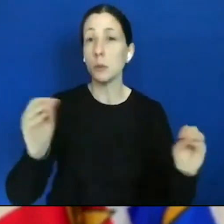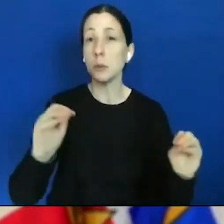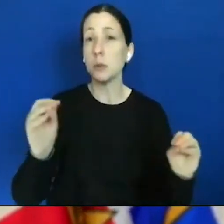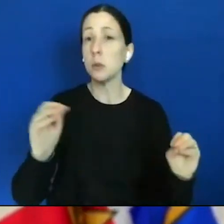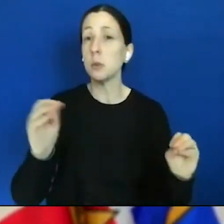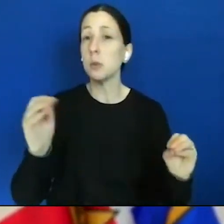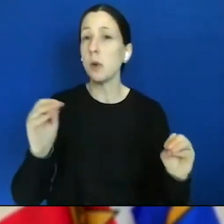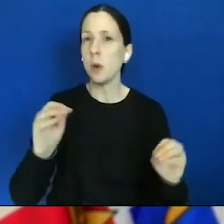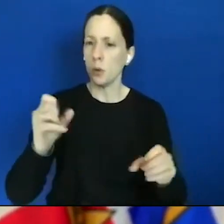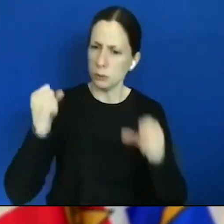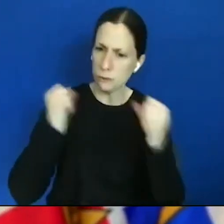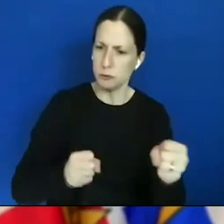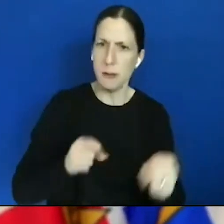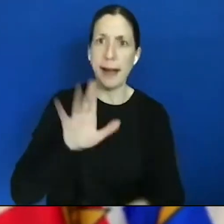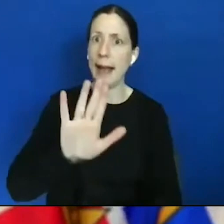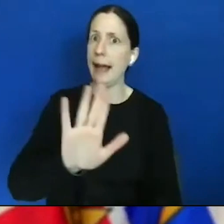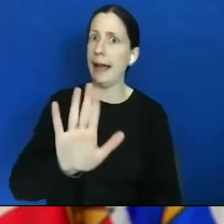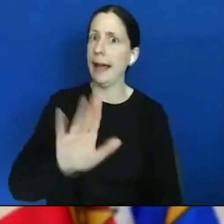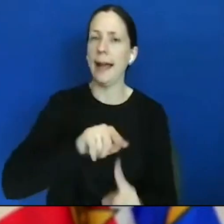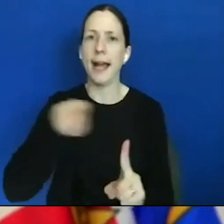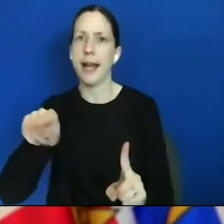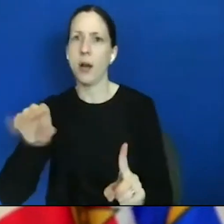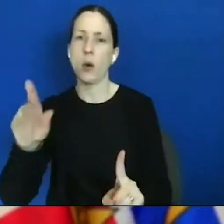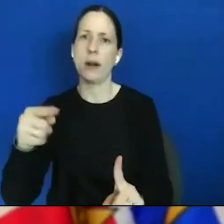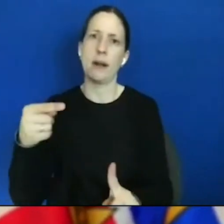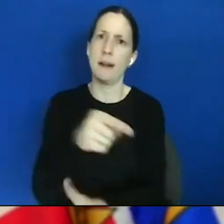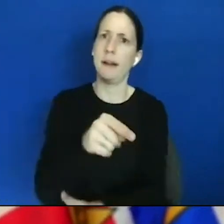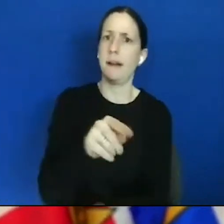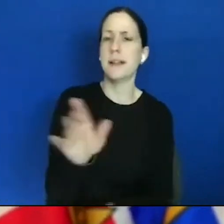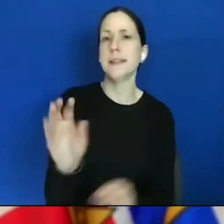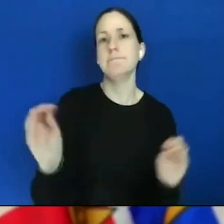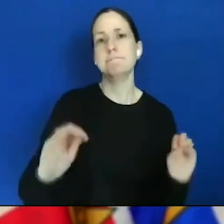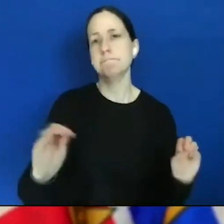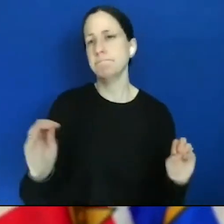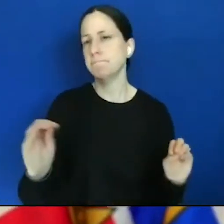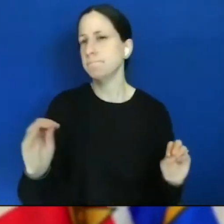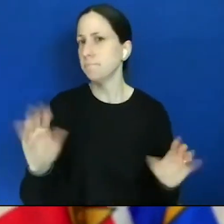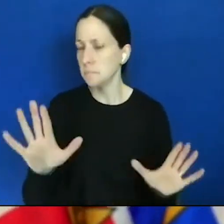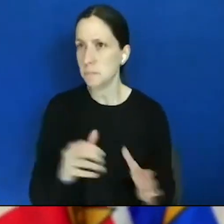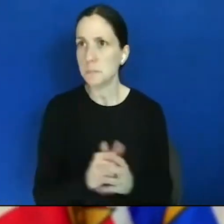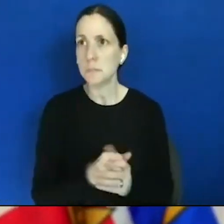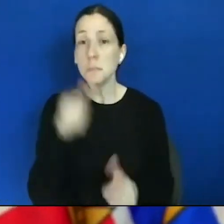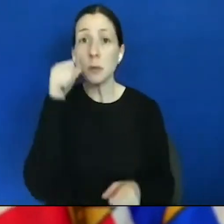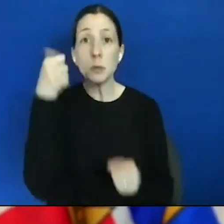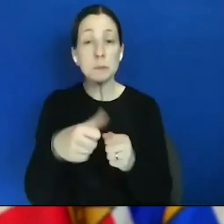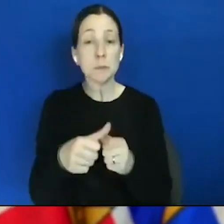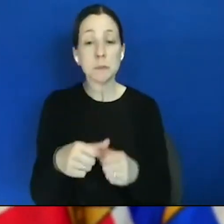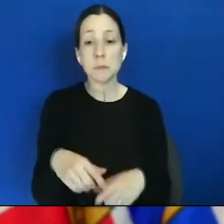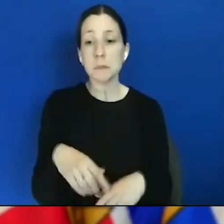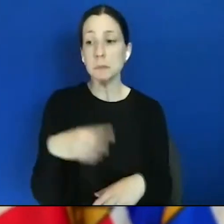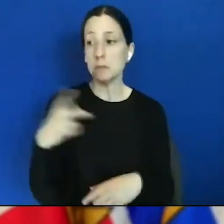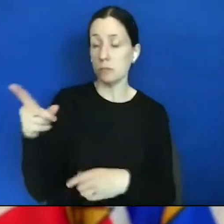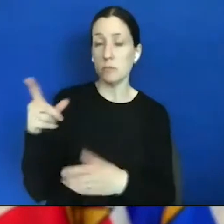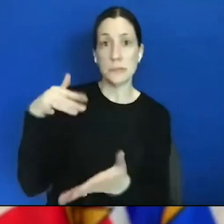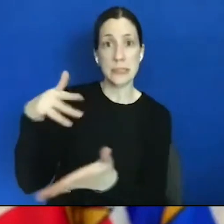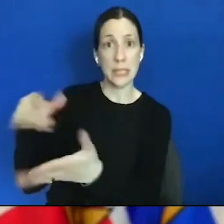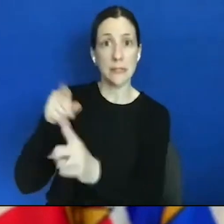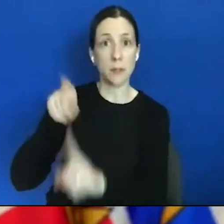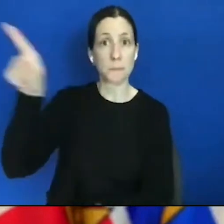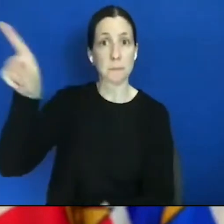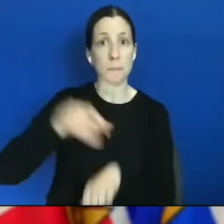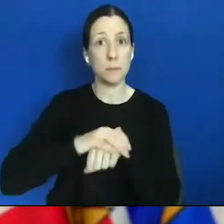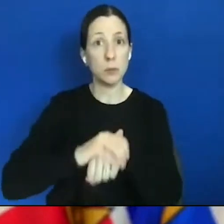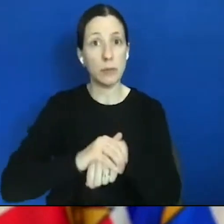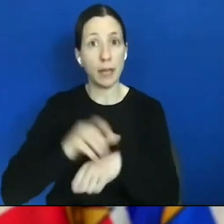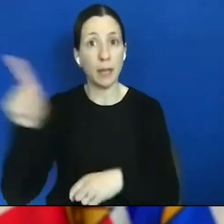you should have one or the other. The other part is about side effects. We know that the study, particularly the one in